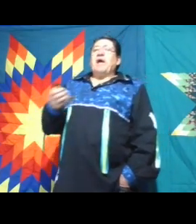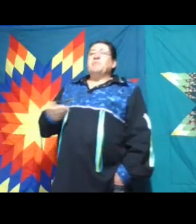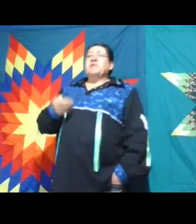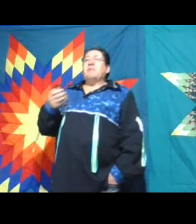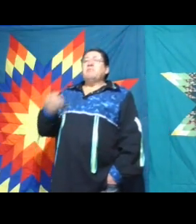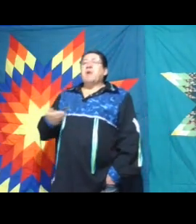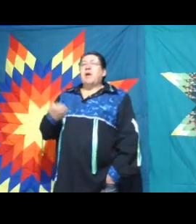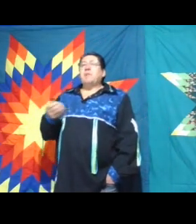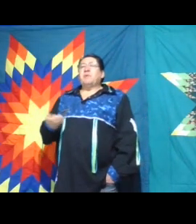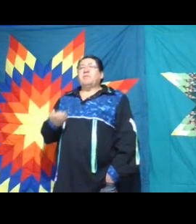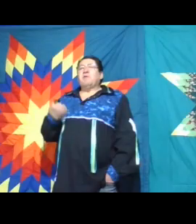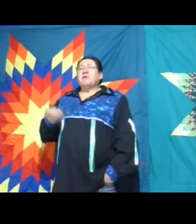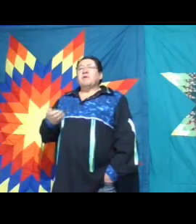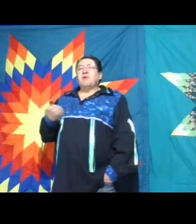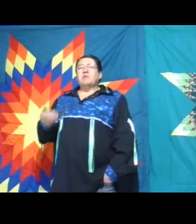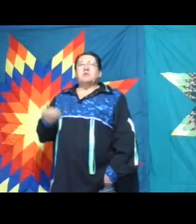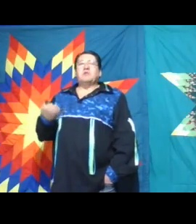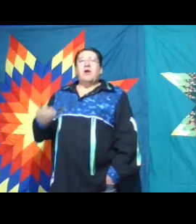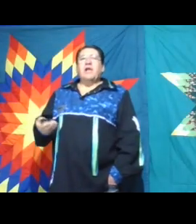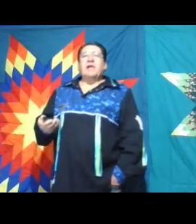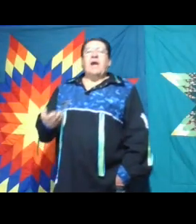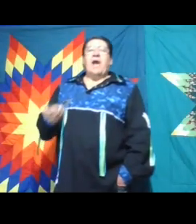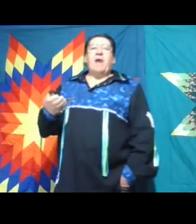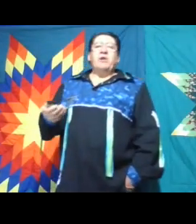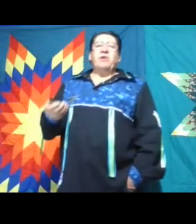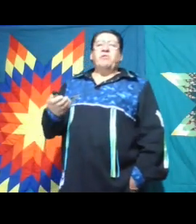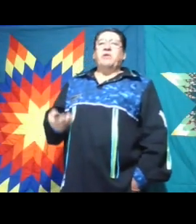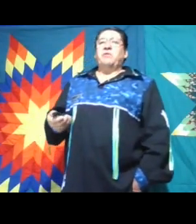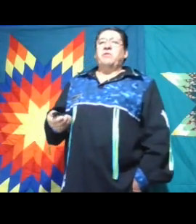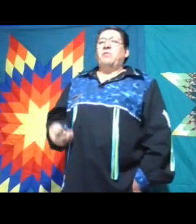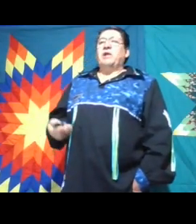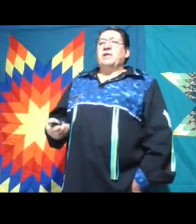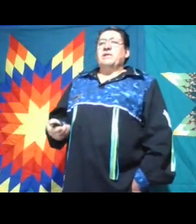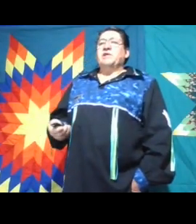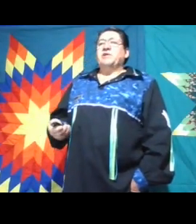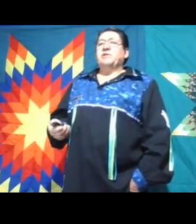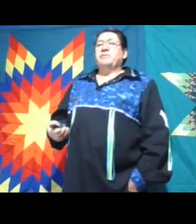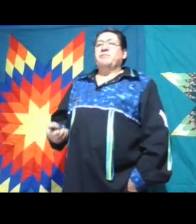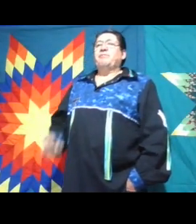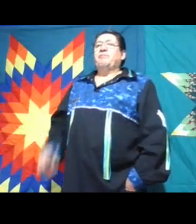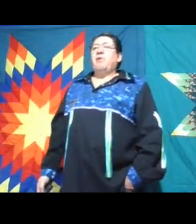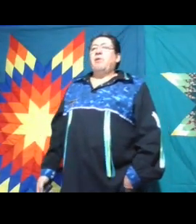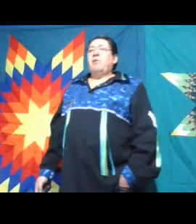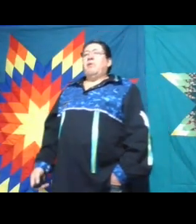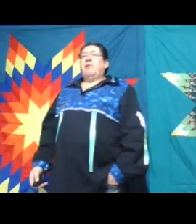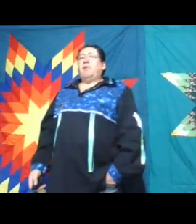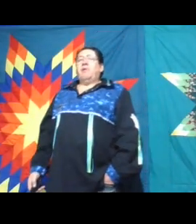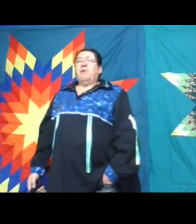there has to be some type of cross-cultural training happening within organizations.